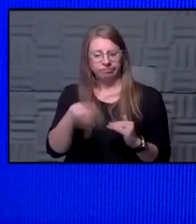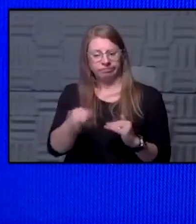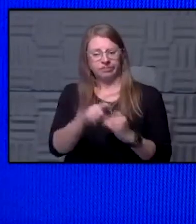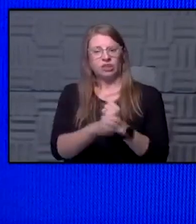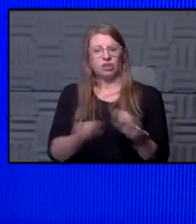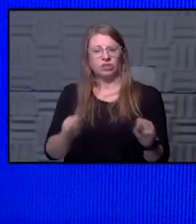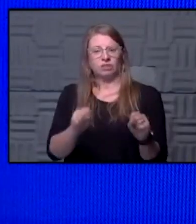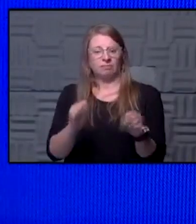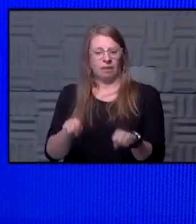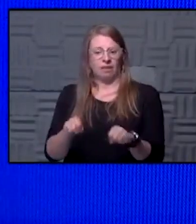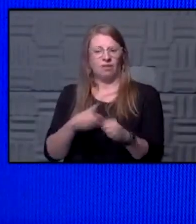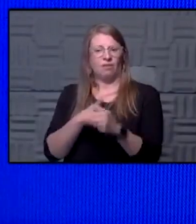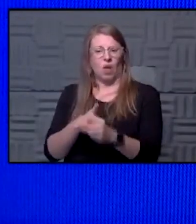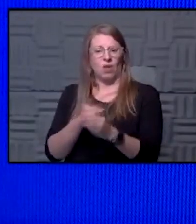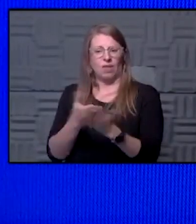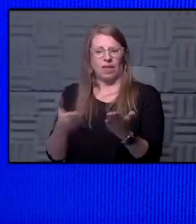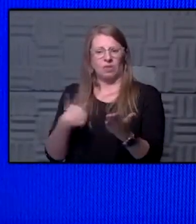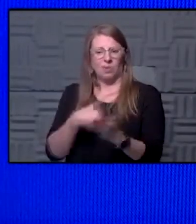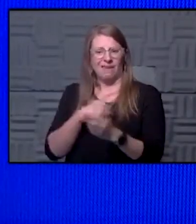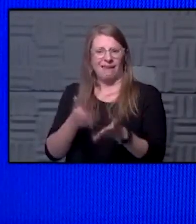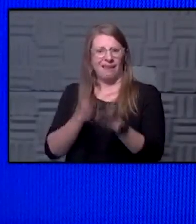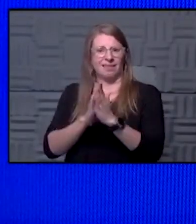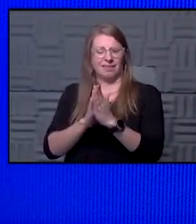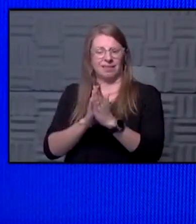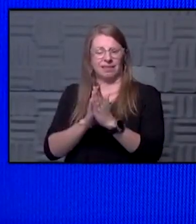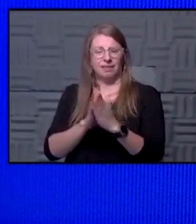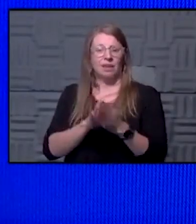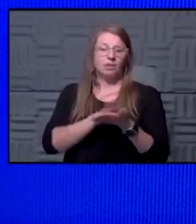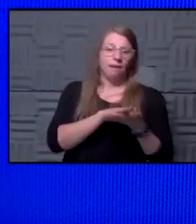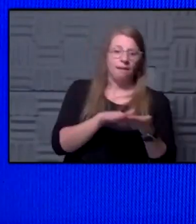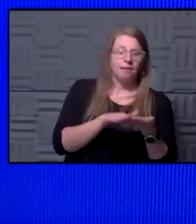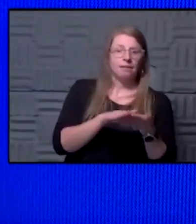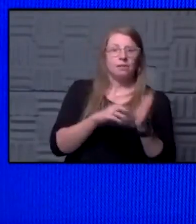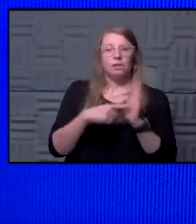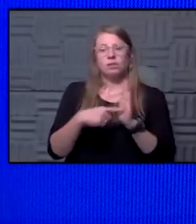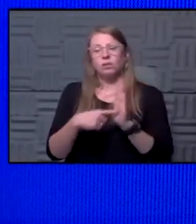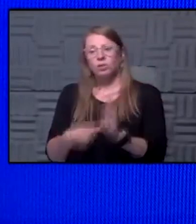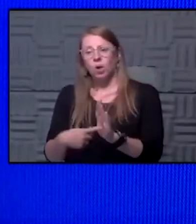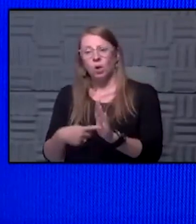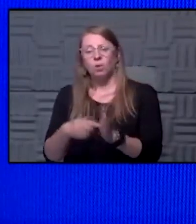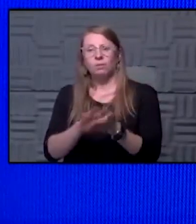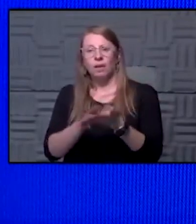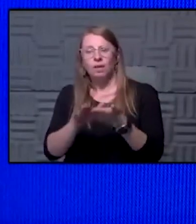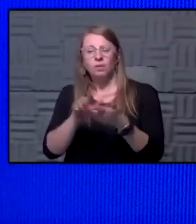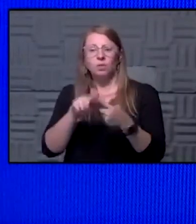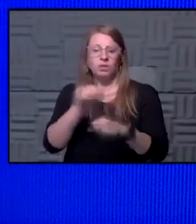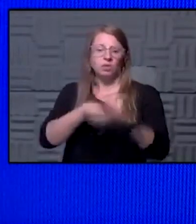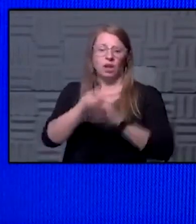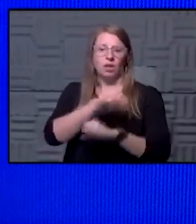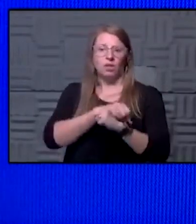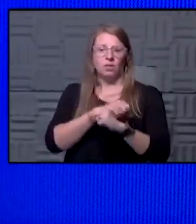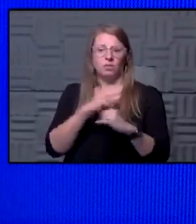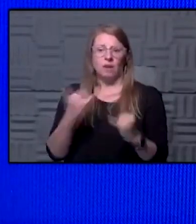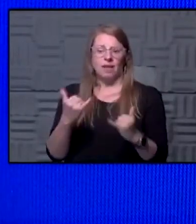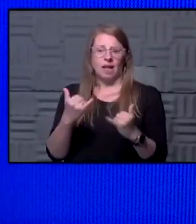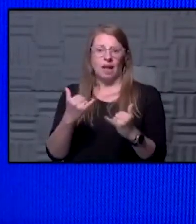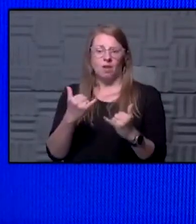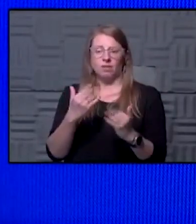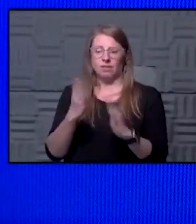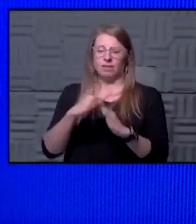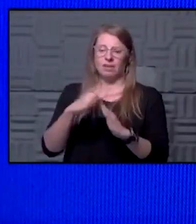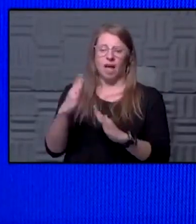to follow the things we ask them to do. Be courteous, show kindness, and show the greatest act of love, which may right now be wearing a